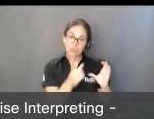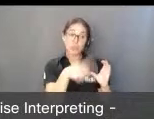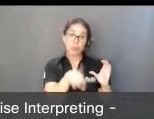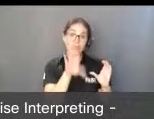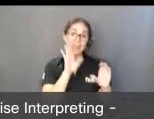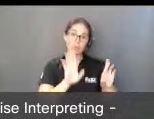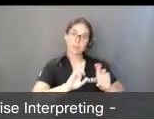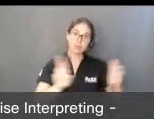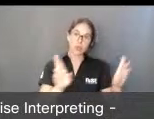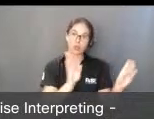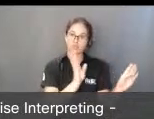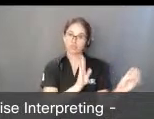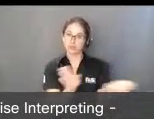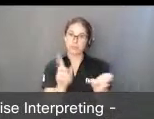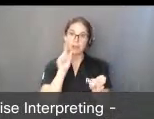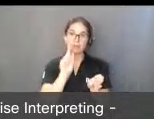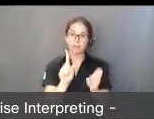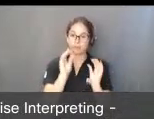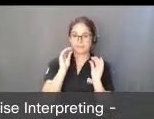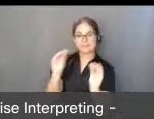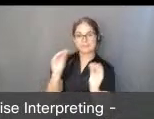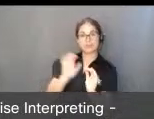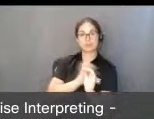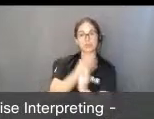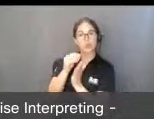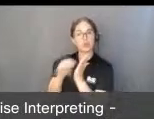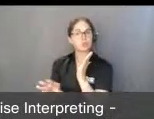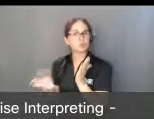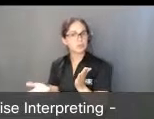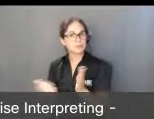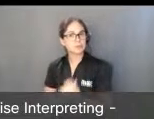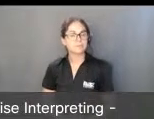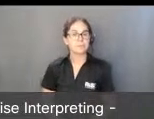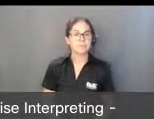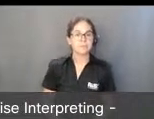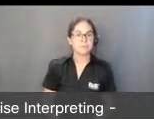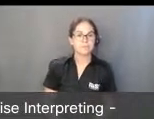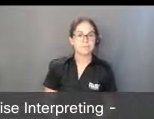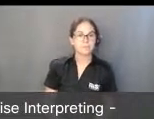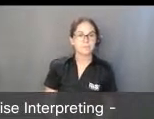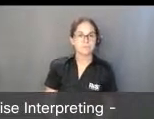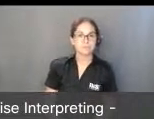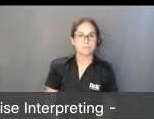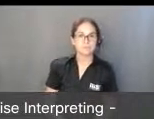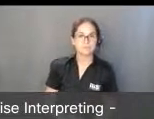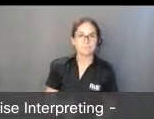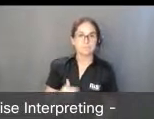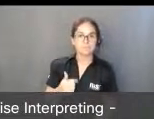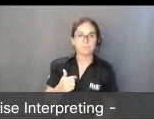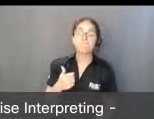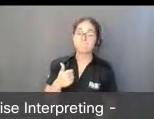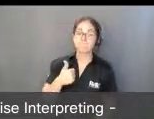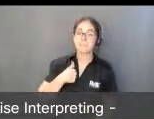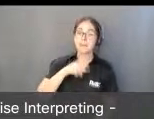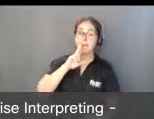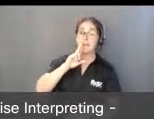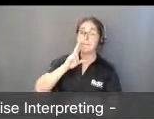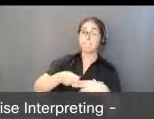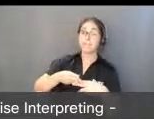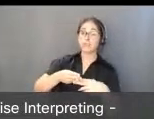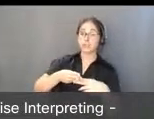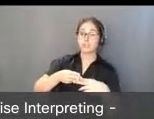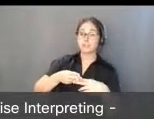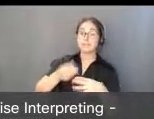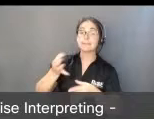prepared for our students? Mr. Ibarra, I mentioned the substitute training. We